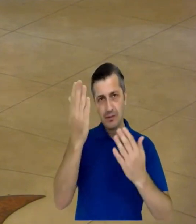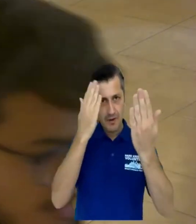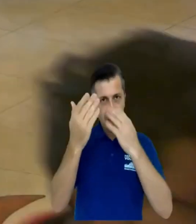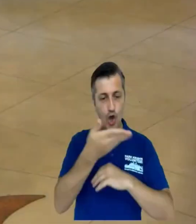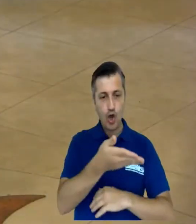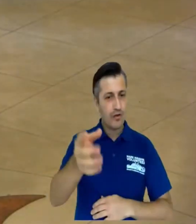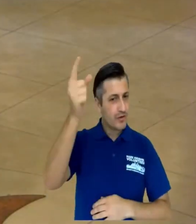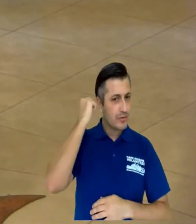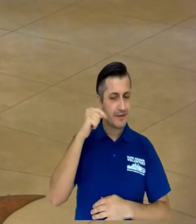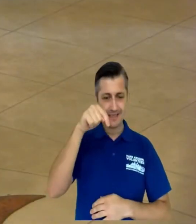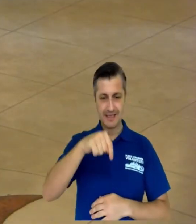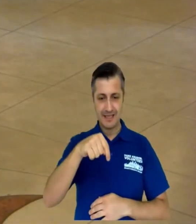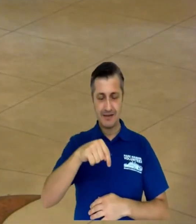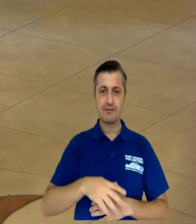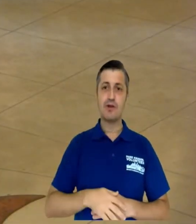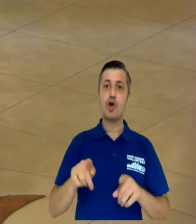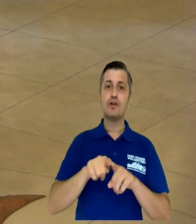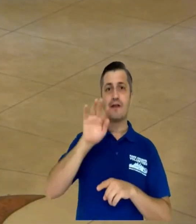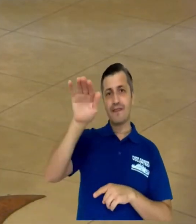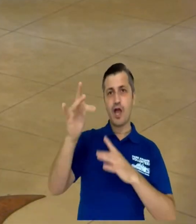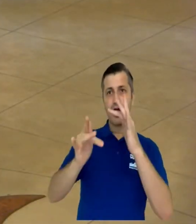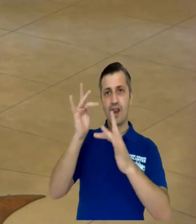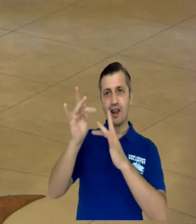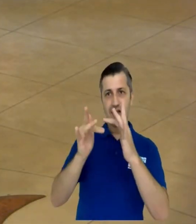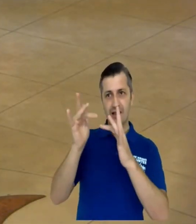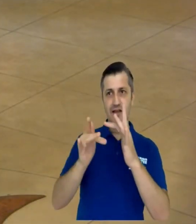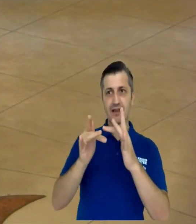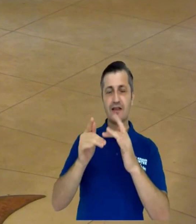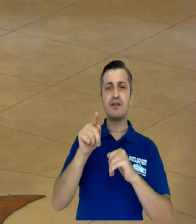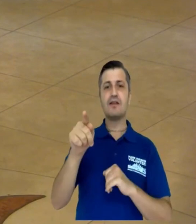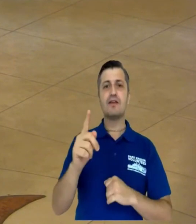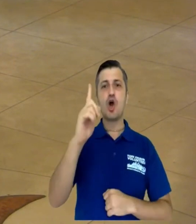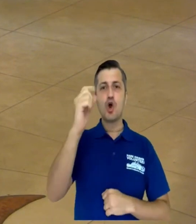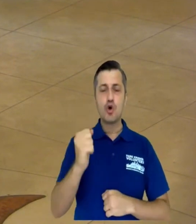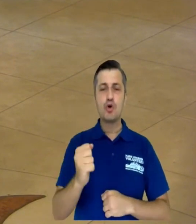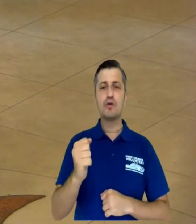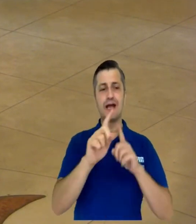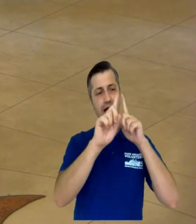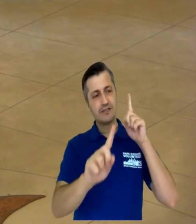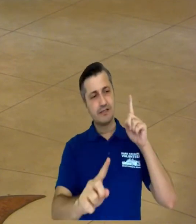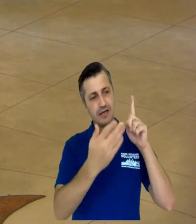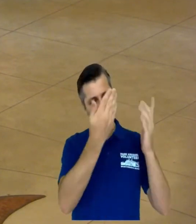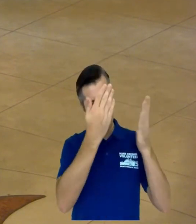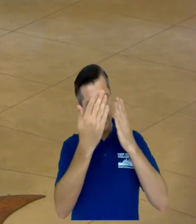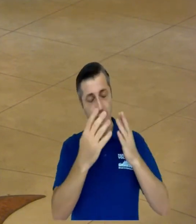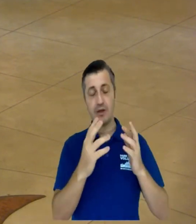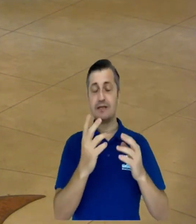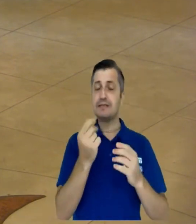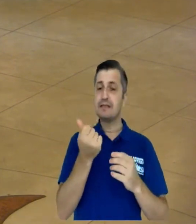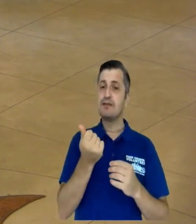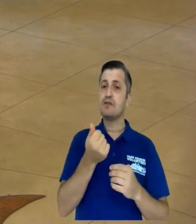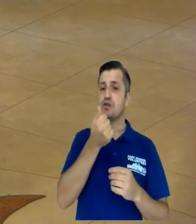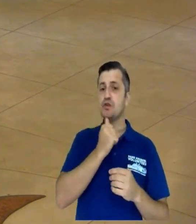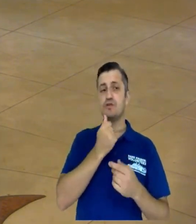here present and online, from Guru and all the acharyas that may say something useful today. So I'm going to start off with